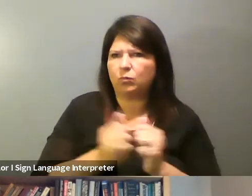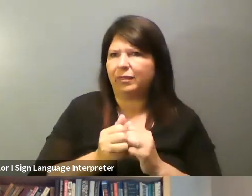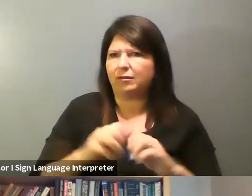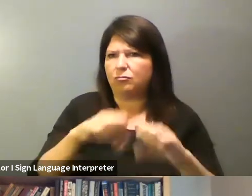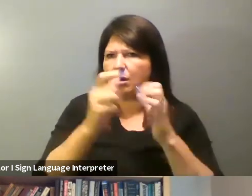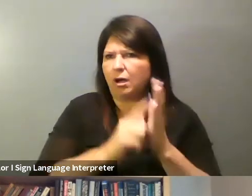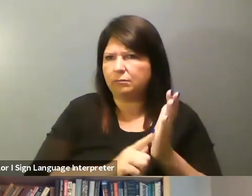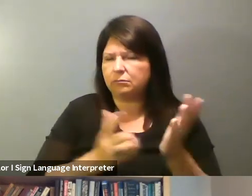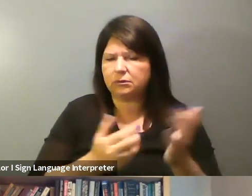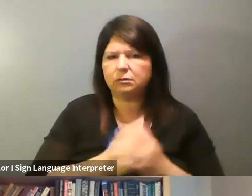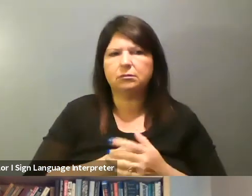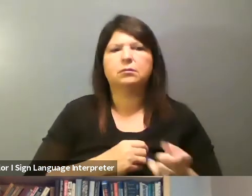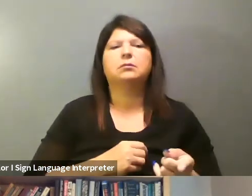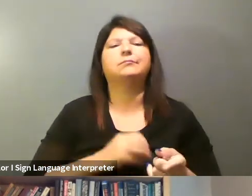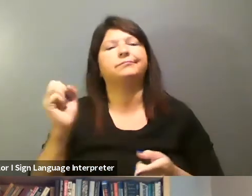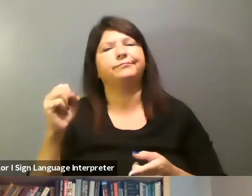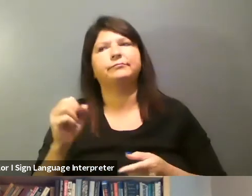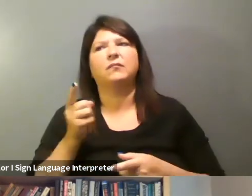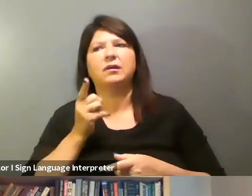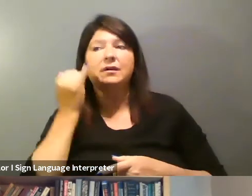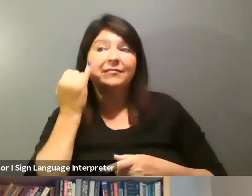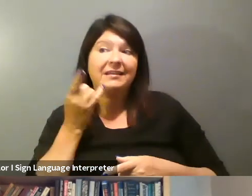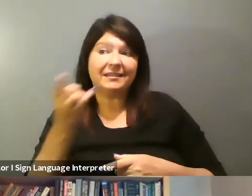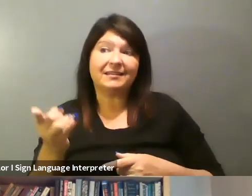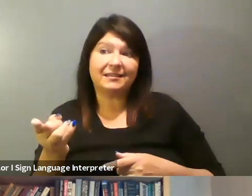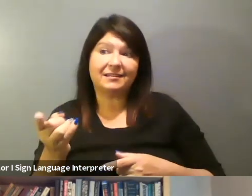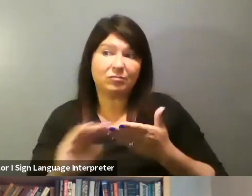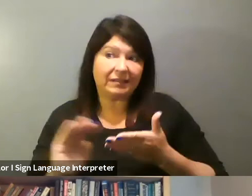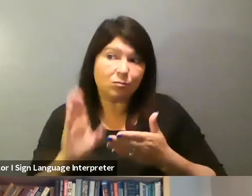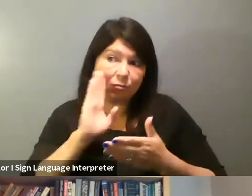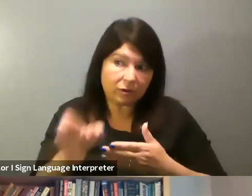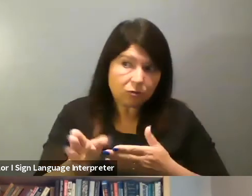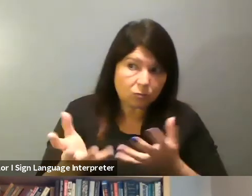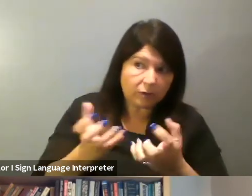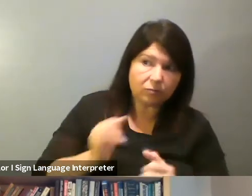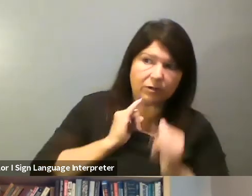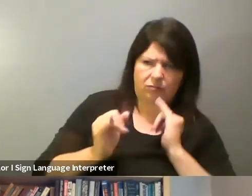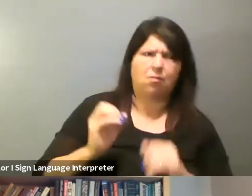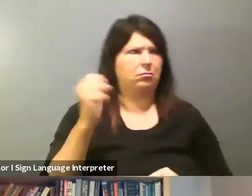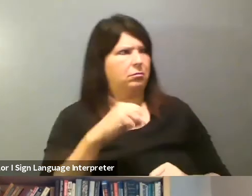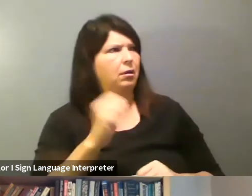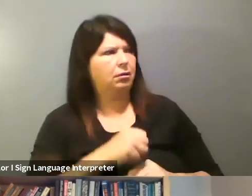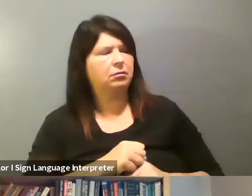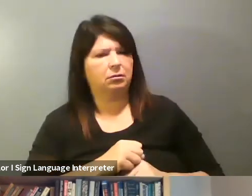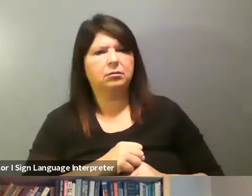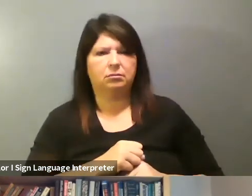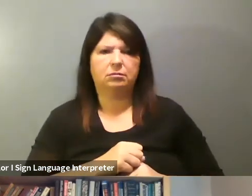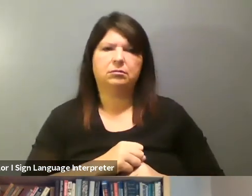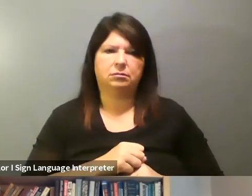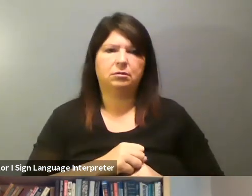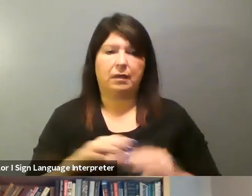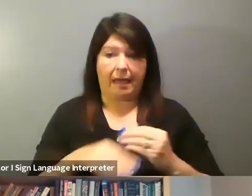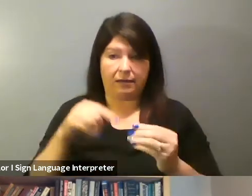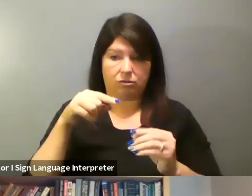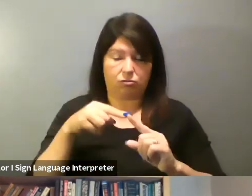if he is released, would you consider interviewing him and absolutely doing some additional editing on this film? Well, maybe not on this